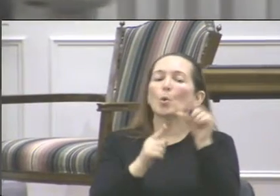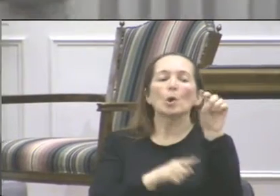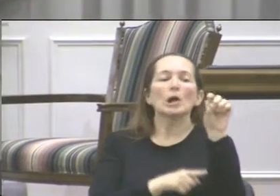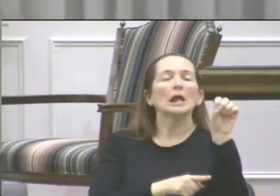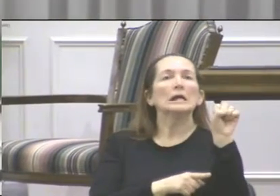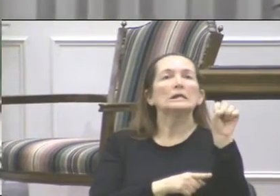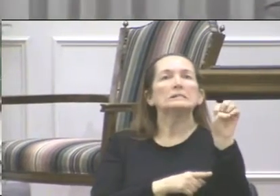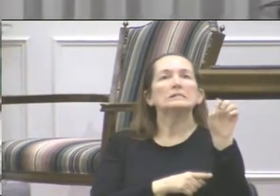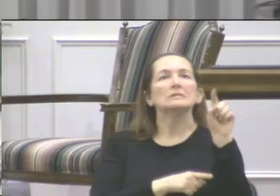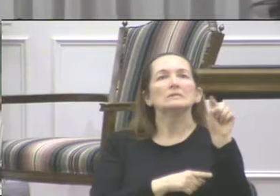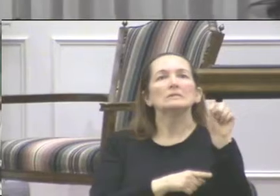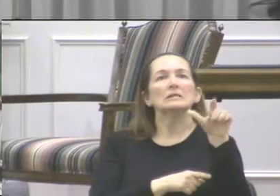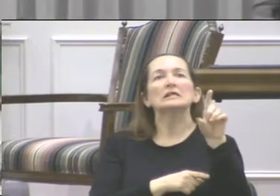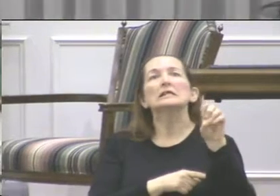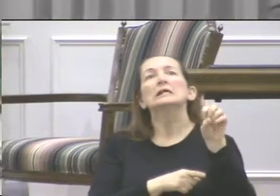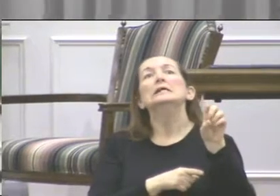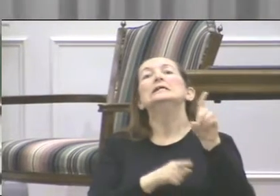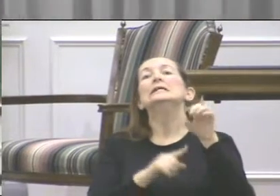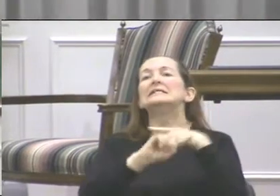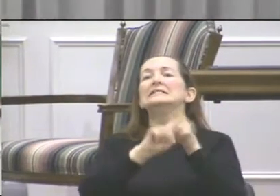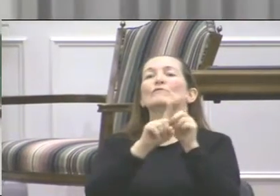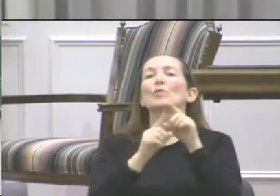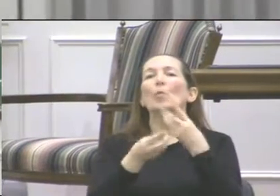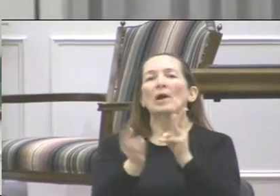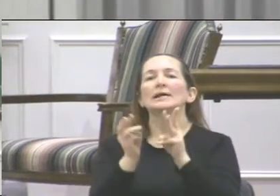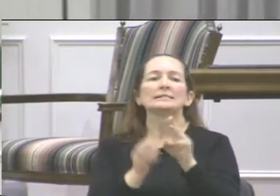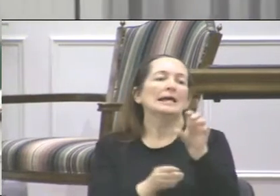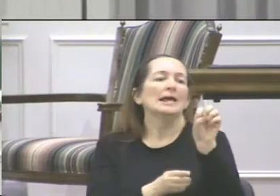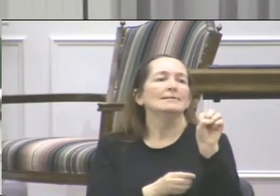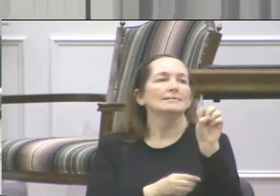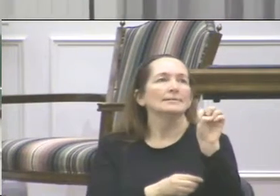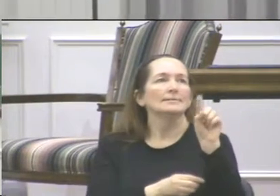Come and settle in. But what does that mean?